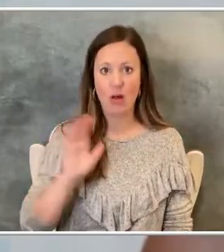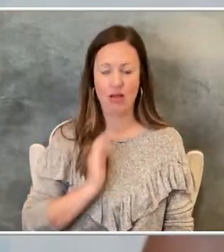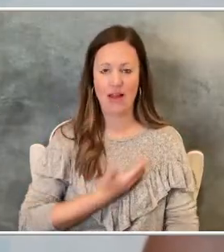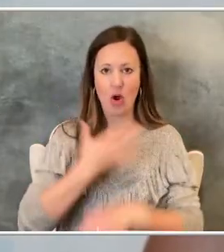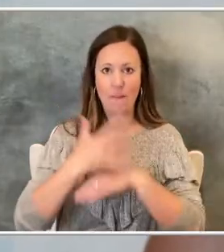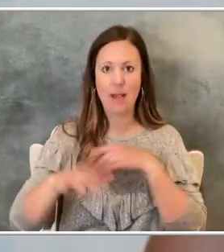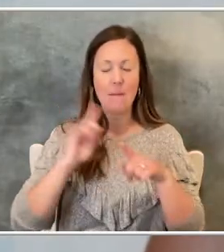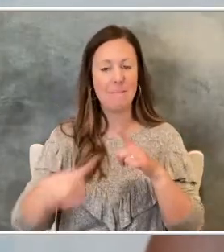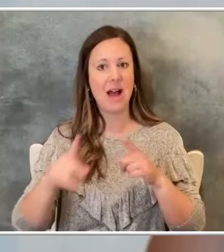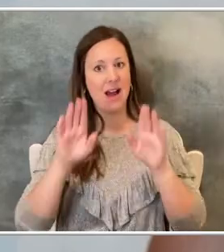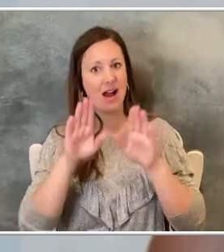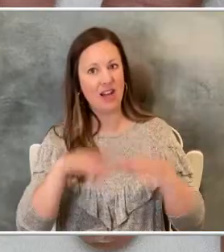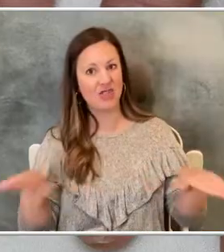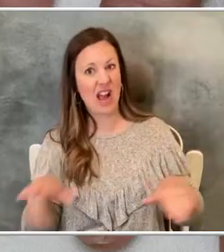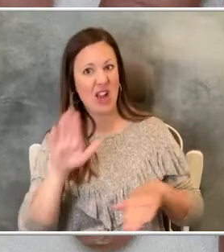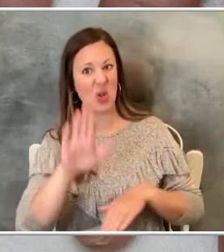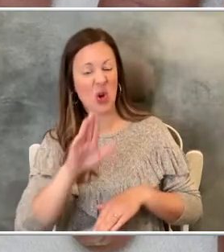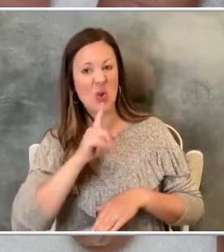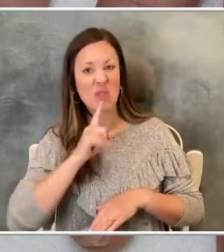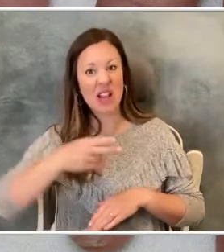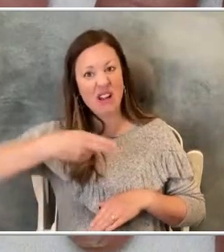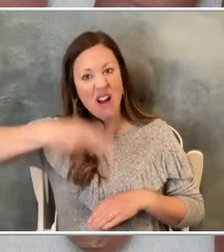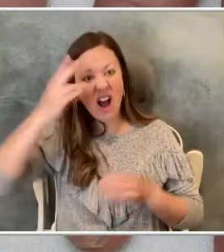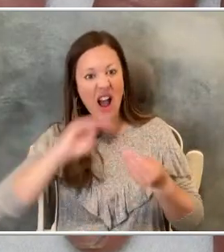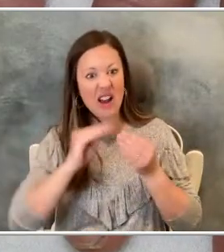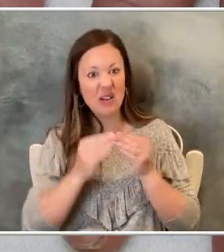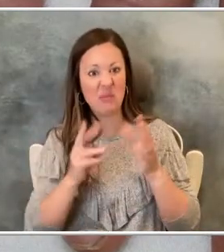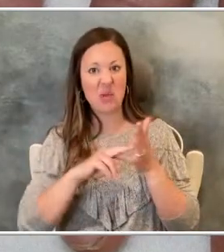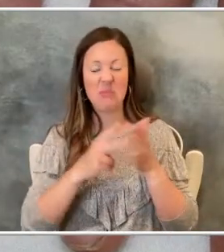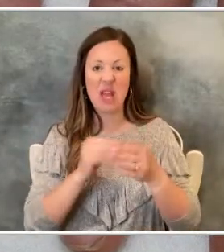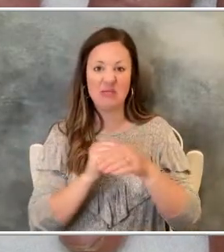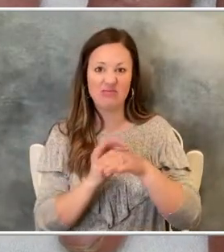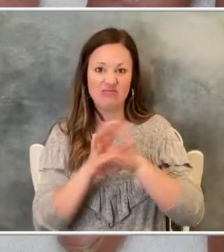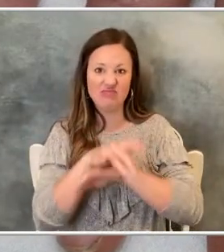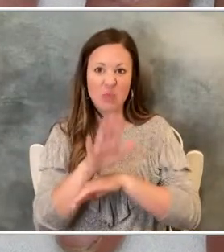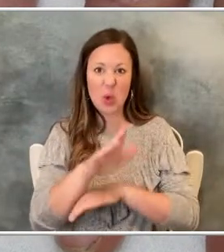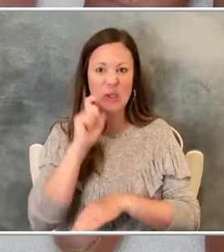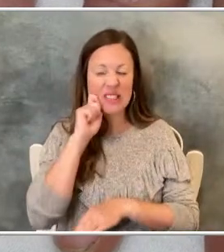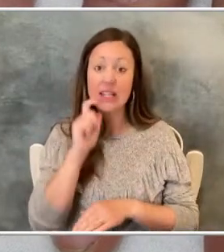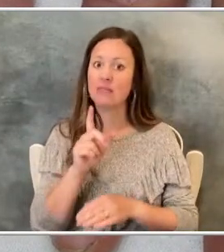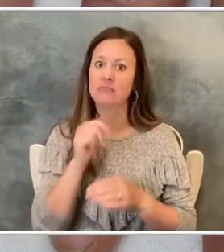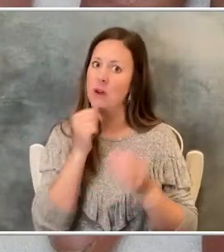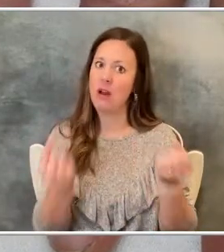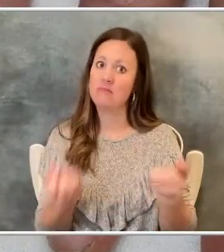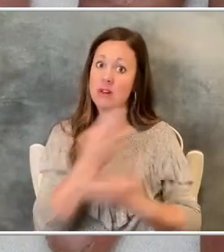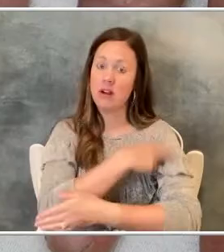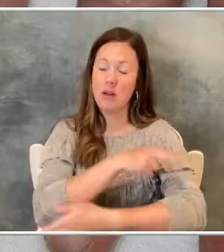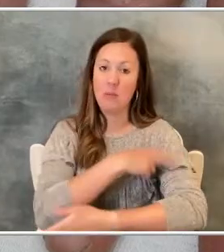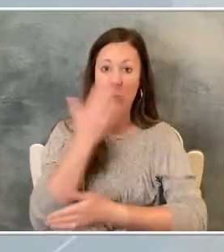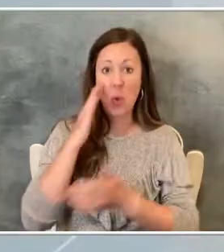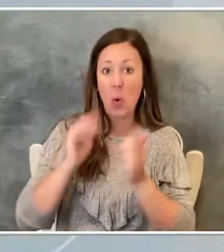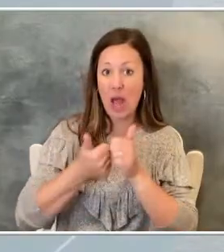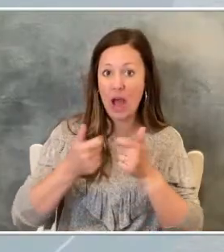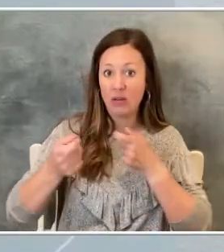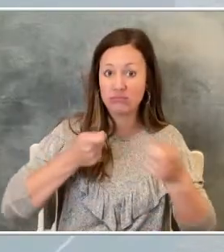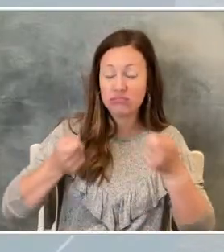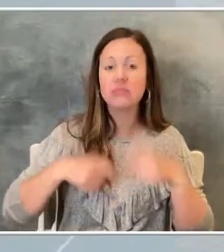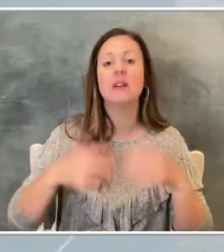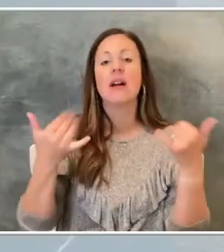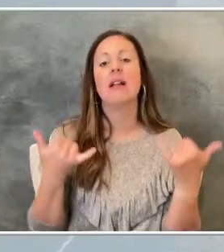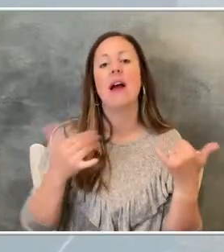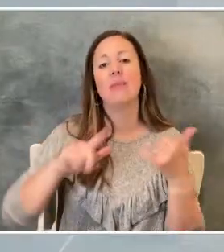it was coming out of her skin. There aren't many hospitals equipped to handle this disease. Here's Alexis Del Cid with that